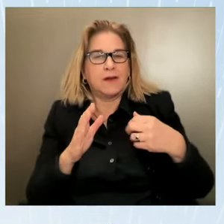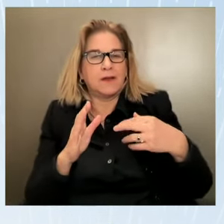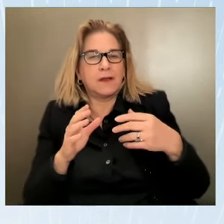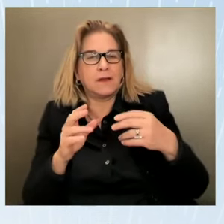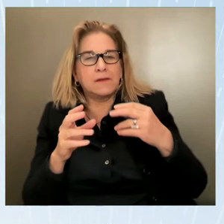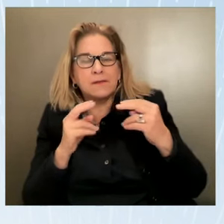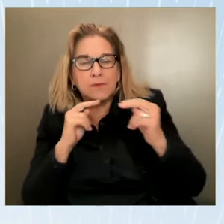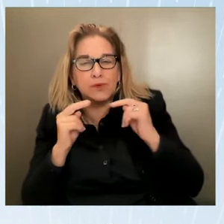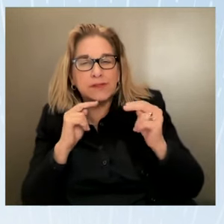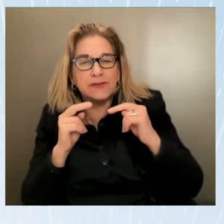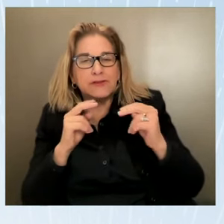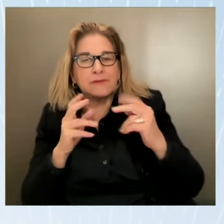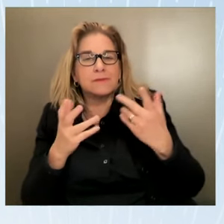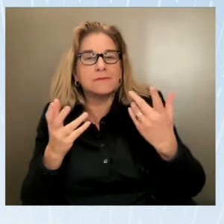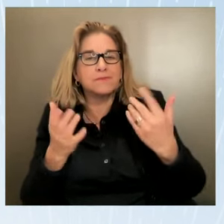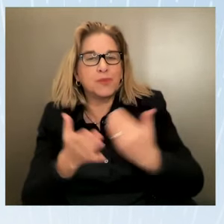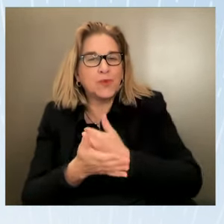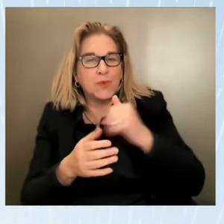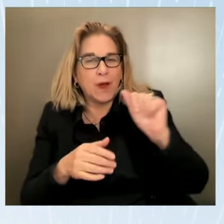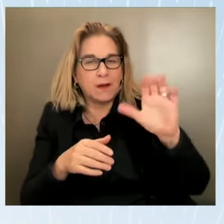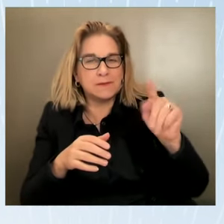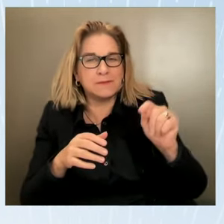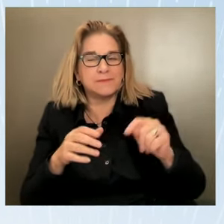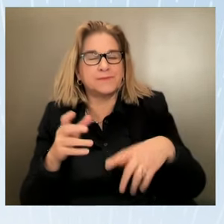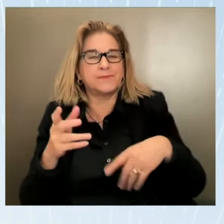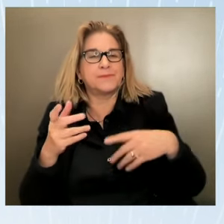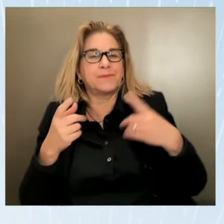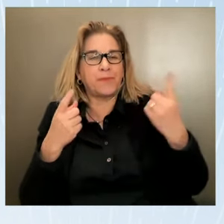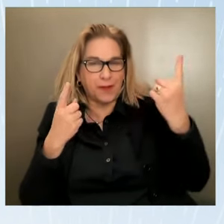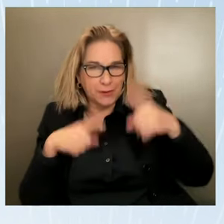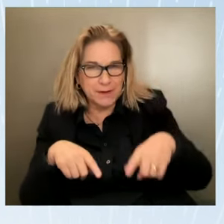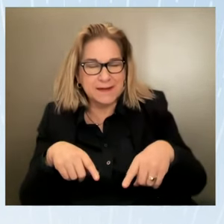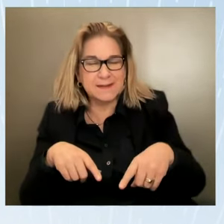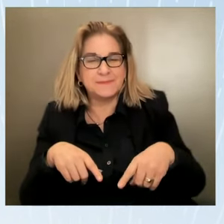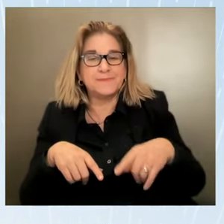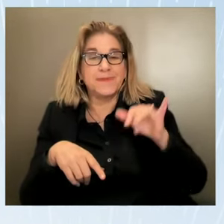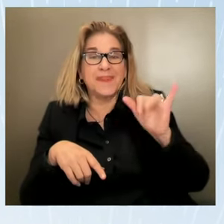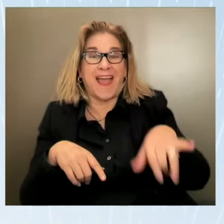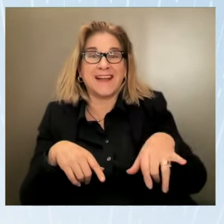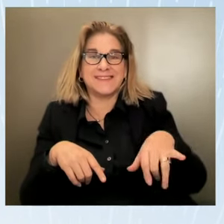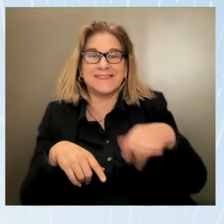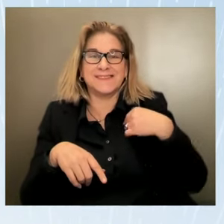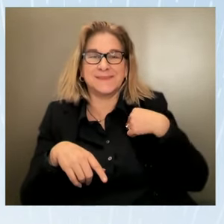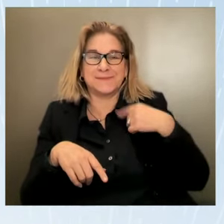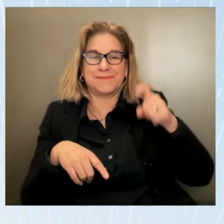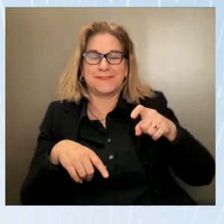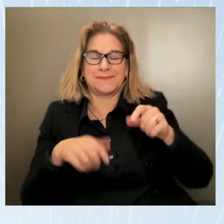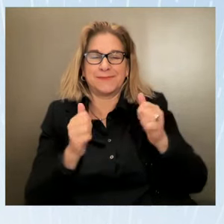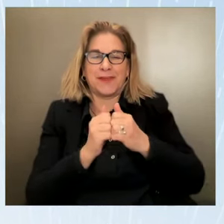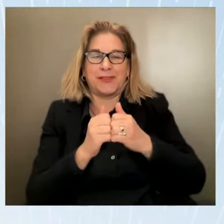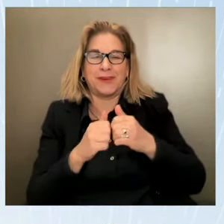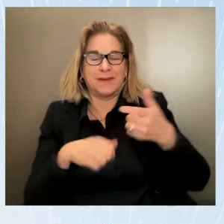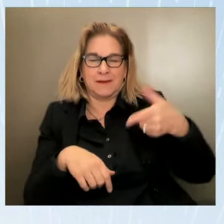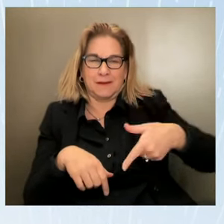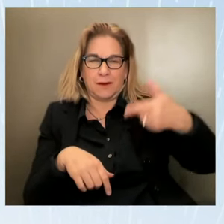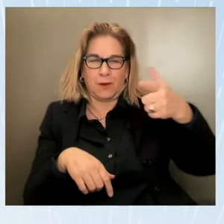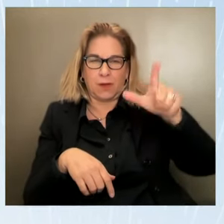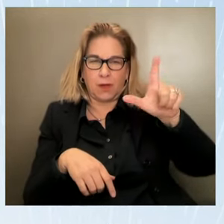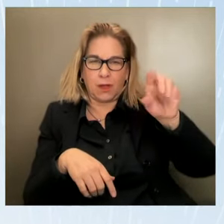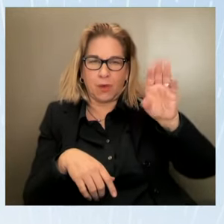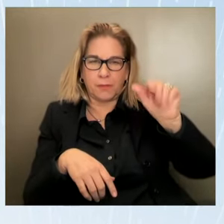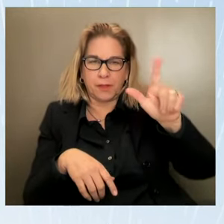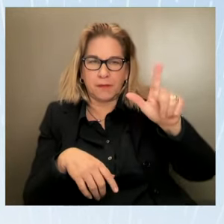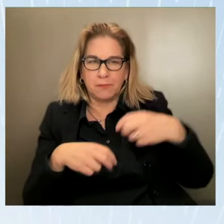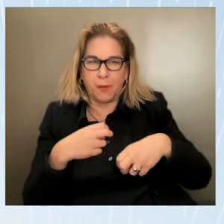Palermo Protocol and Global Plan of Action to combat trafficking in persons. Throughout, we're emphasizing the ways